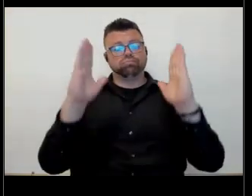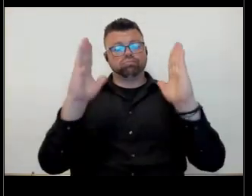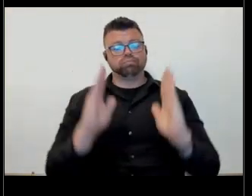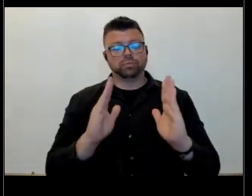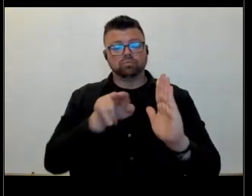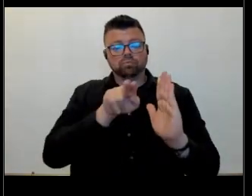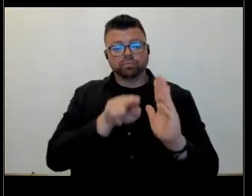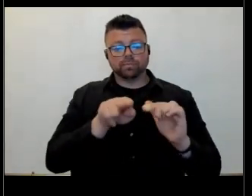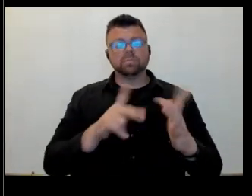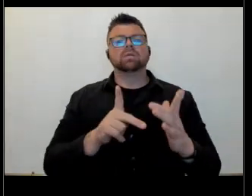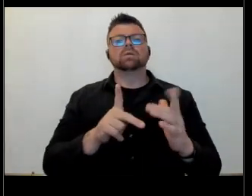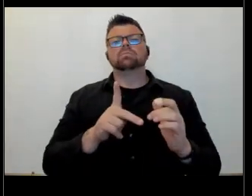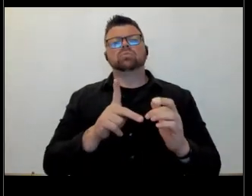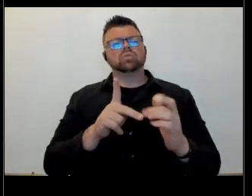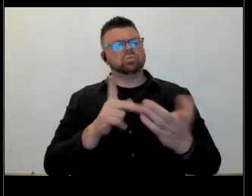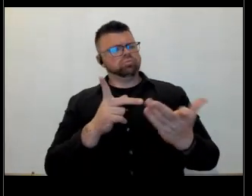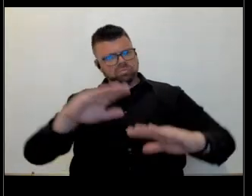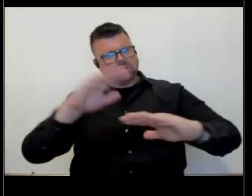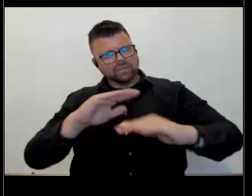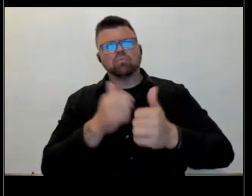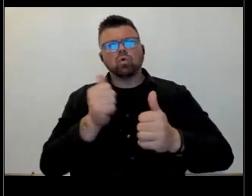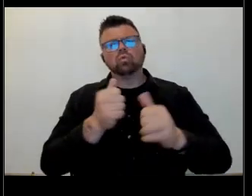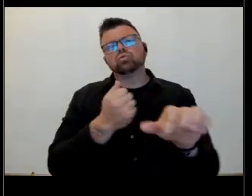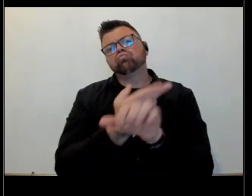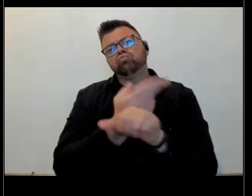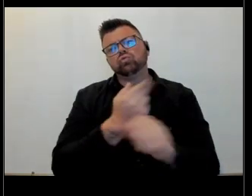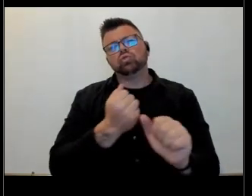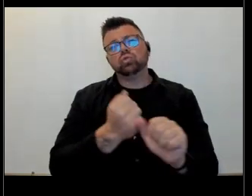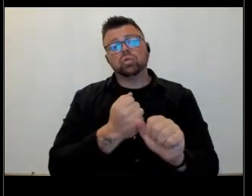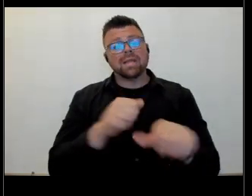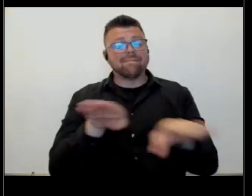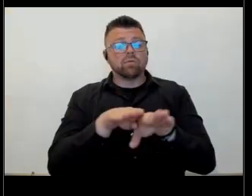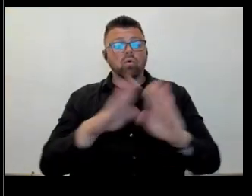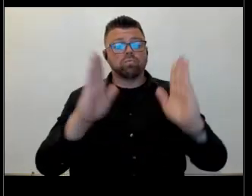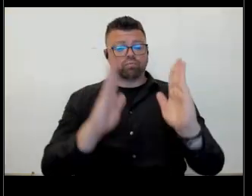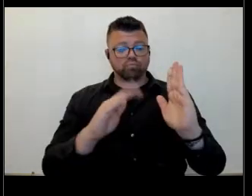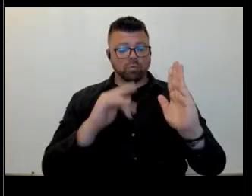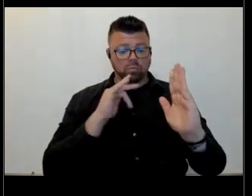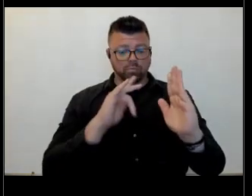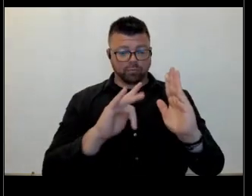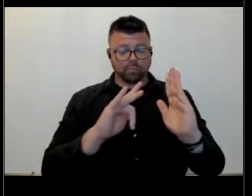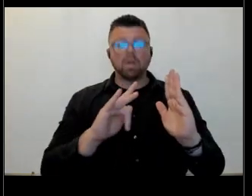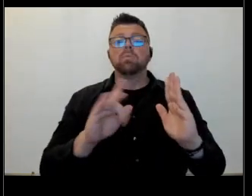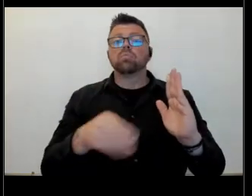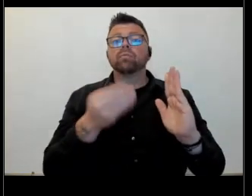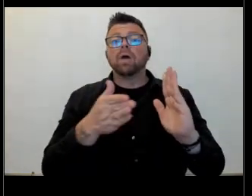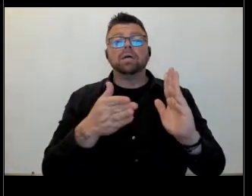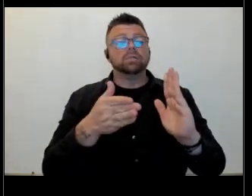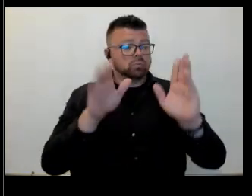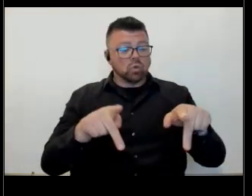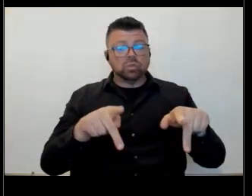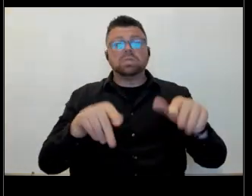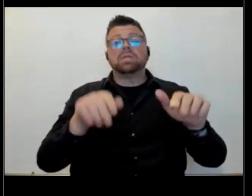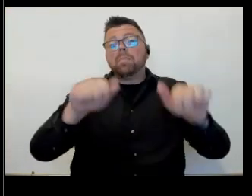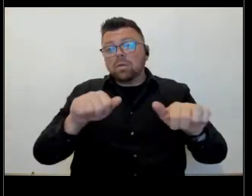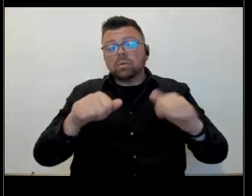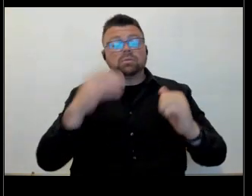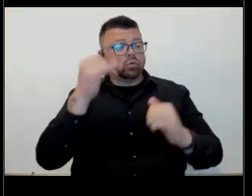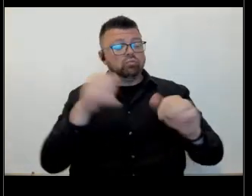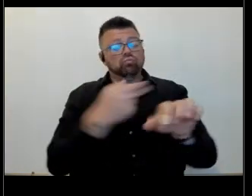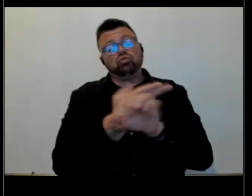users. The floor space allows a person who uses a wheelchair to maneuver into the best